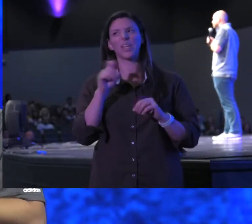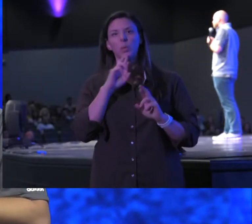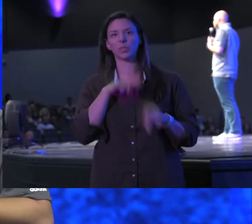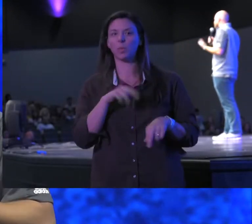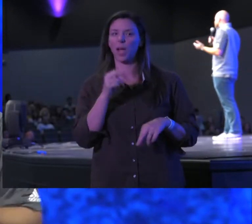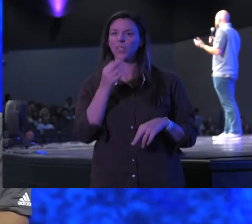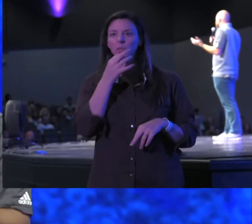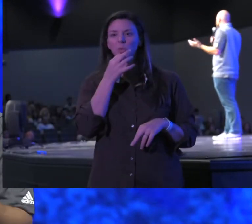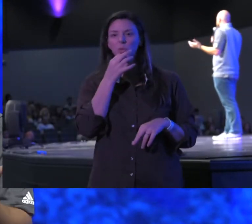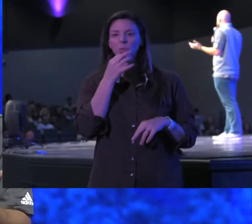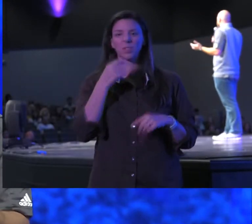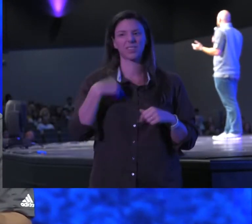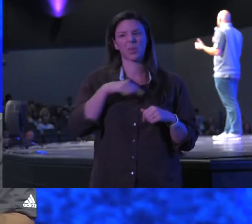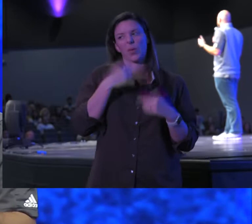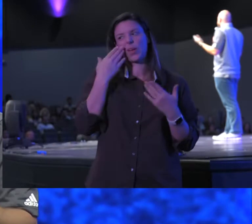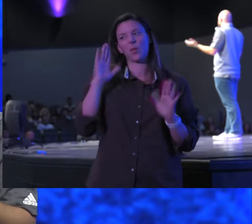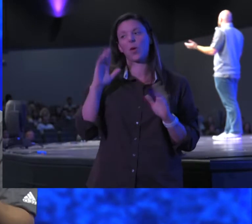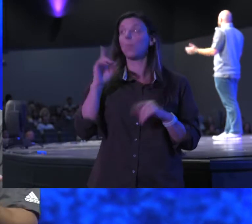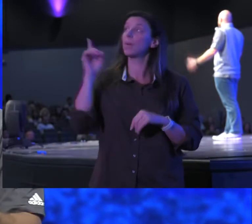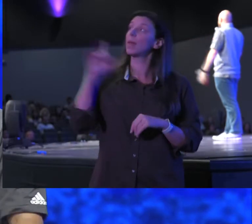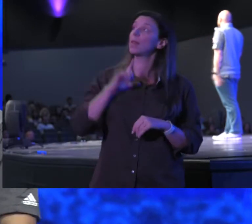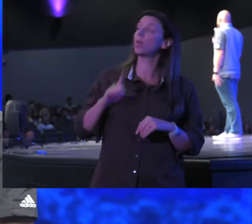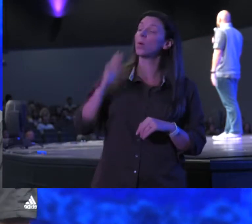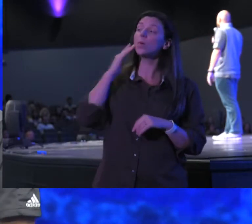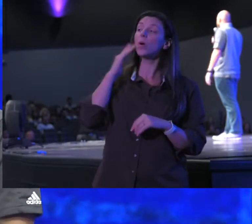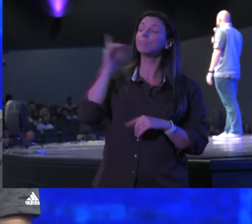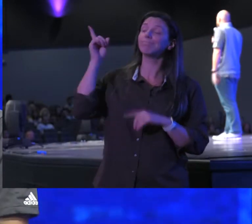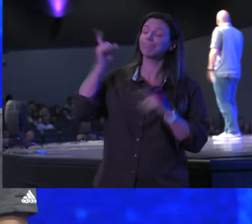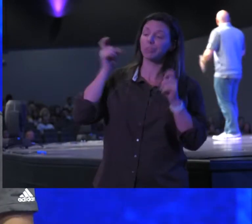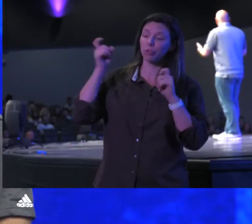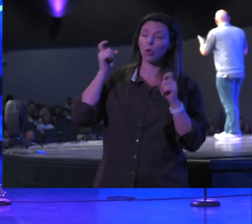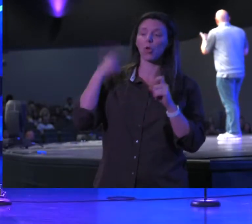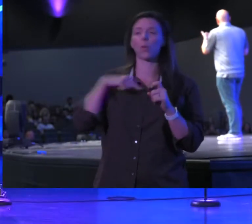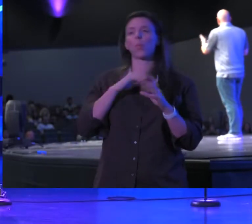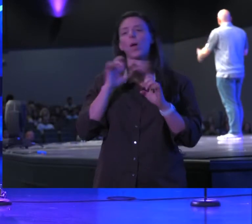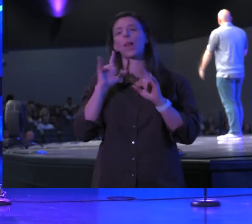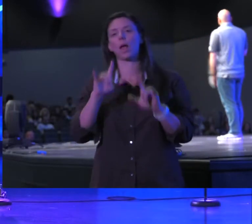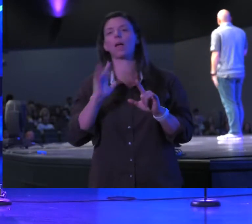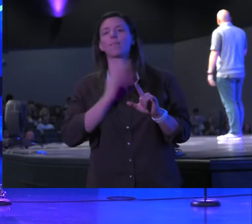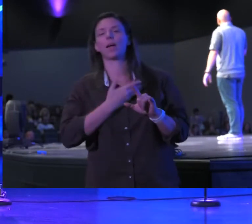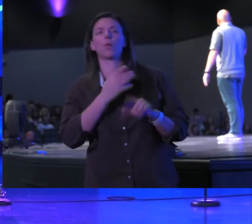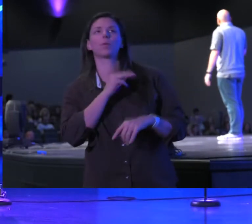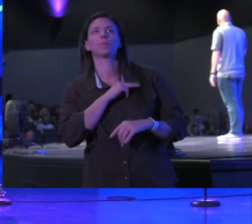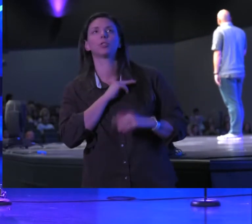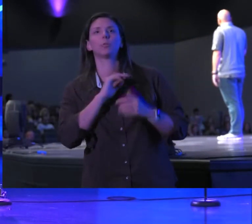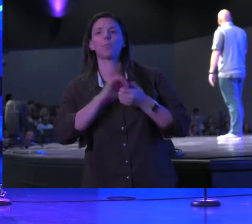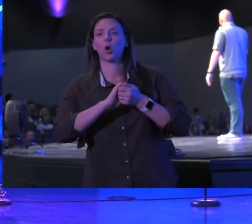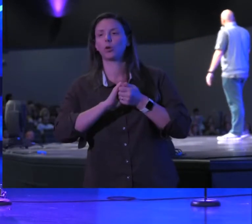know. But the Lord knows, and He's in control, and we just want to love on our mission partners. So watch this video, and thank you so much for your